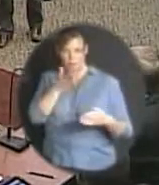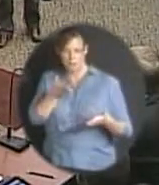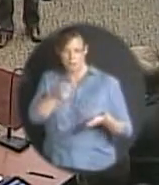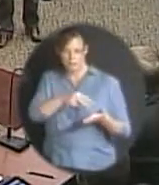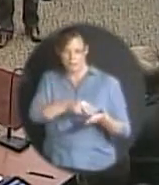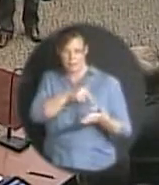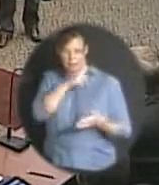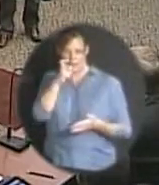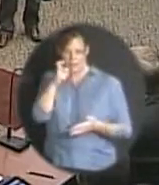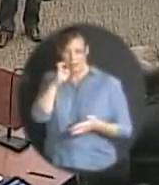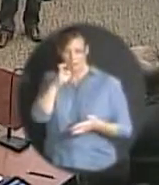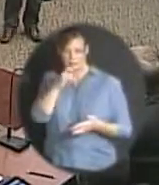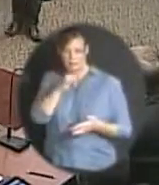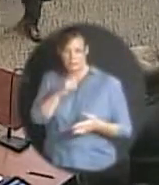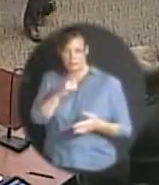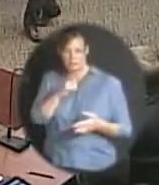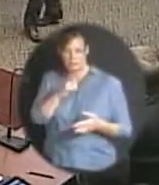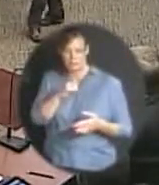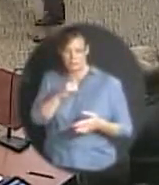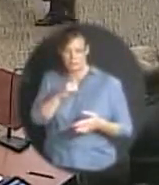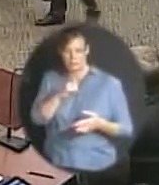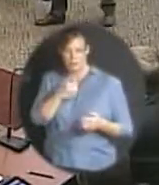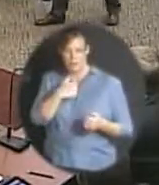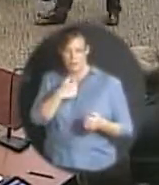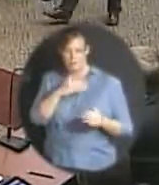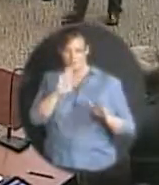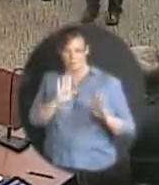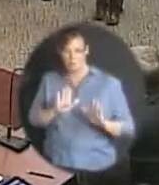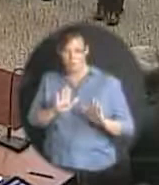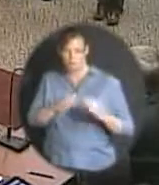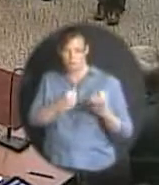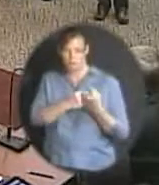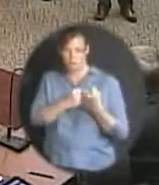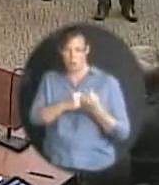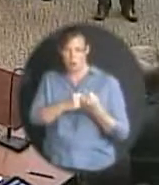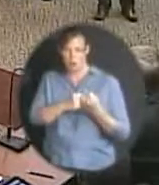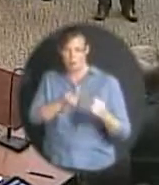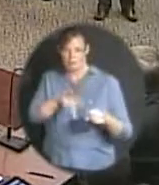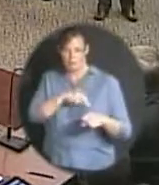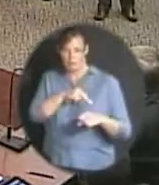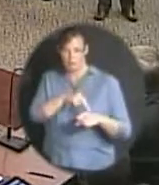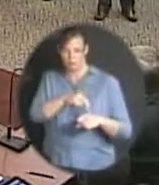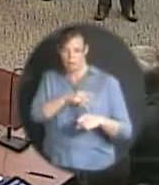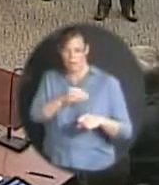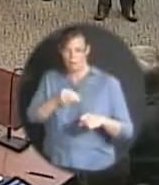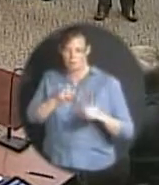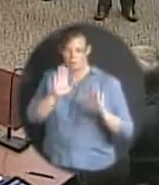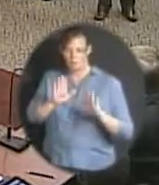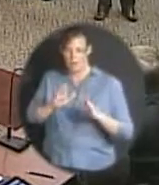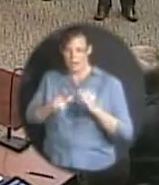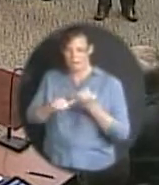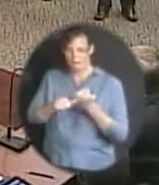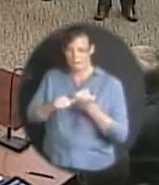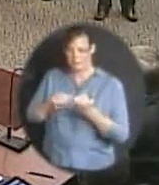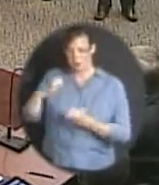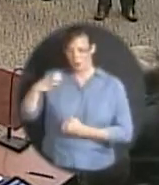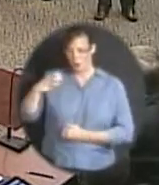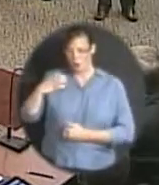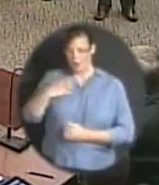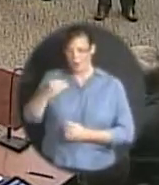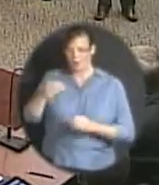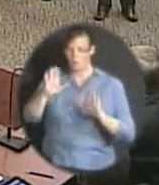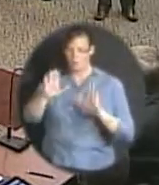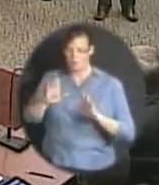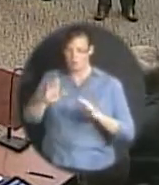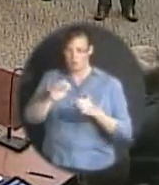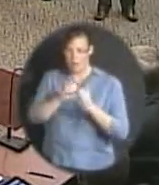up, because it is a triangle. We have a wonderful supportive administration, we have great assistant coaches, and we have wonderful